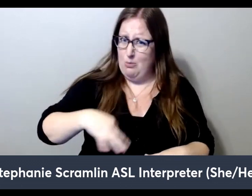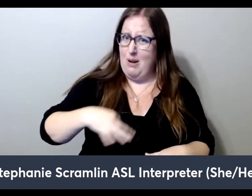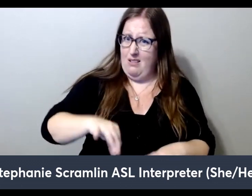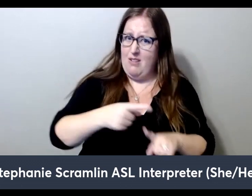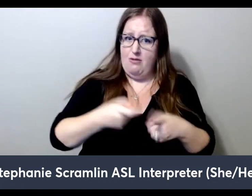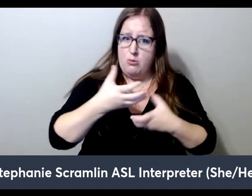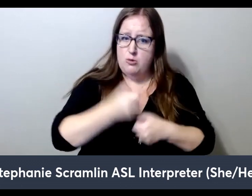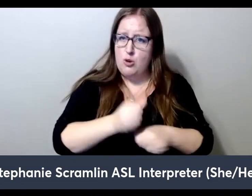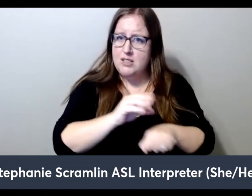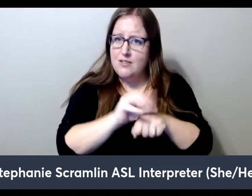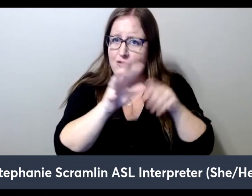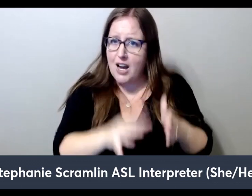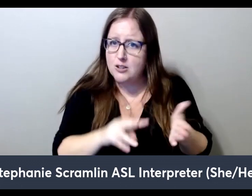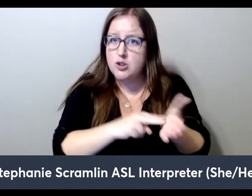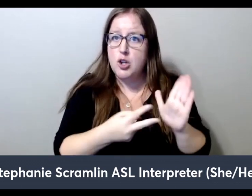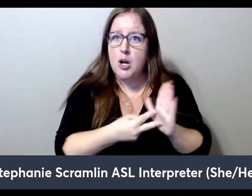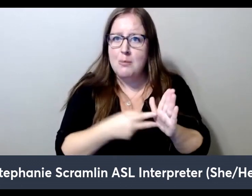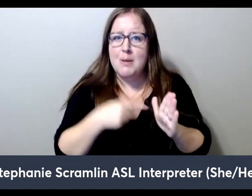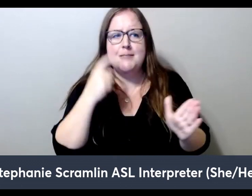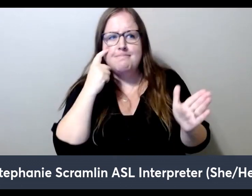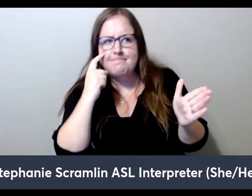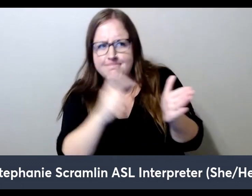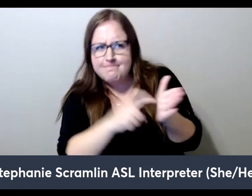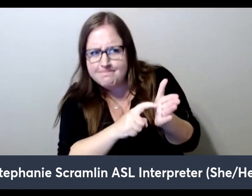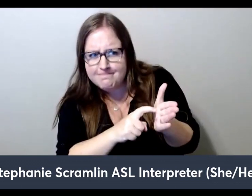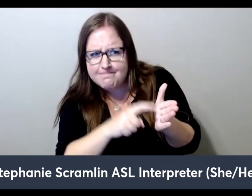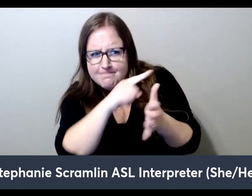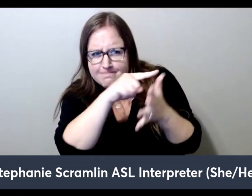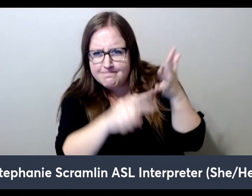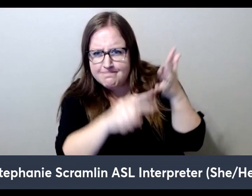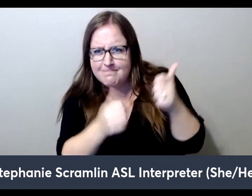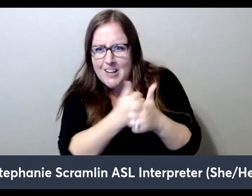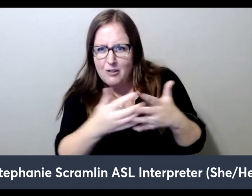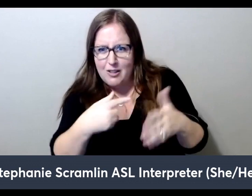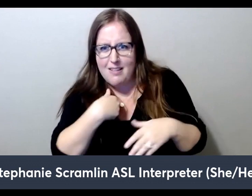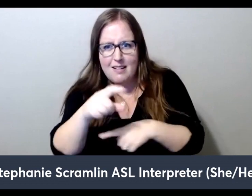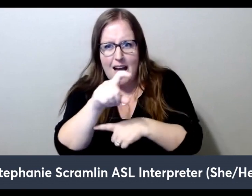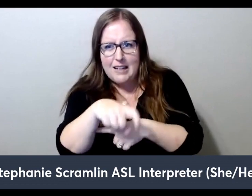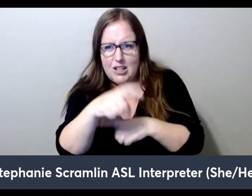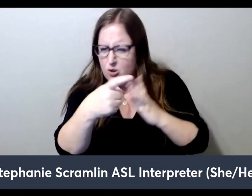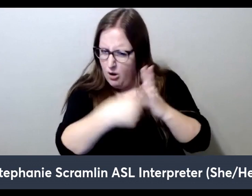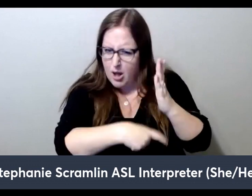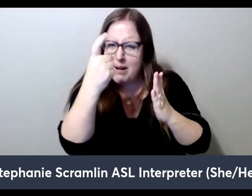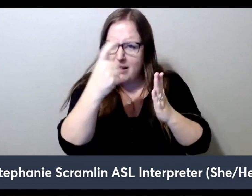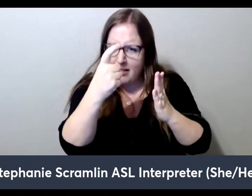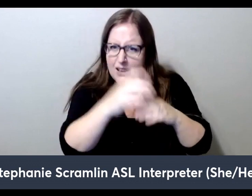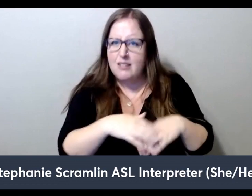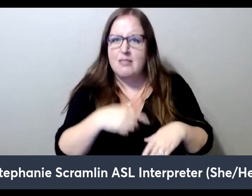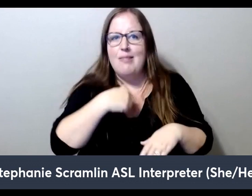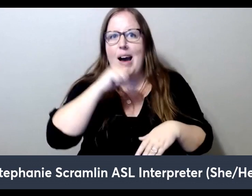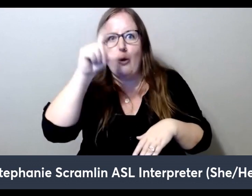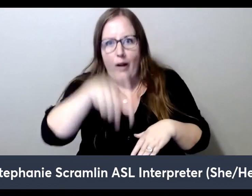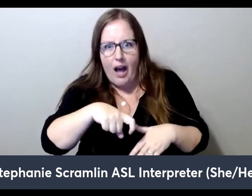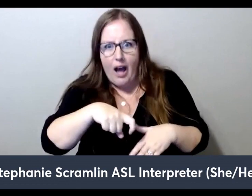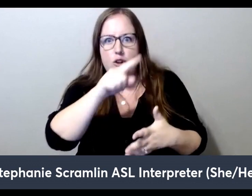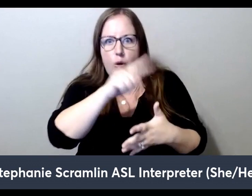because it's going to be able to keep a much closer eye on all these data points that I wouldn't be able to go in there and log in the console every day and click through